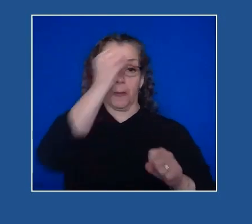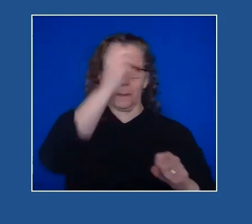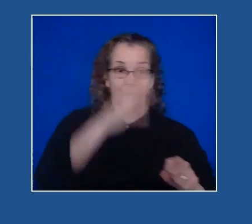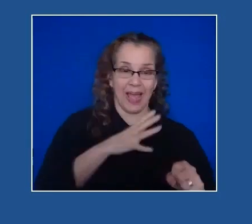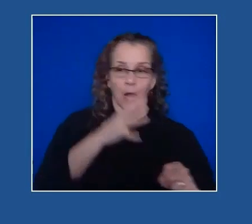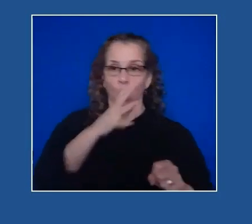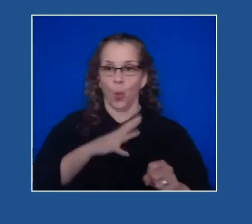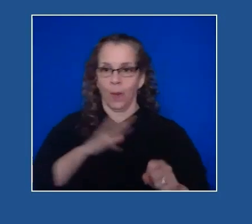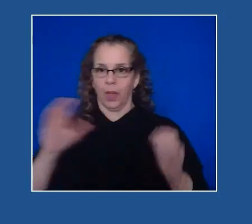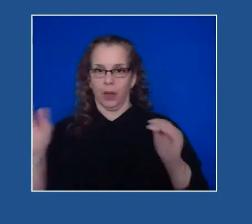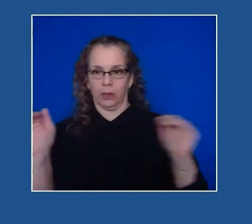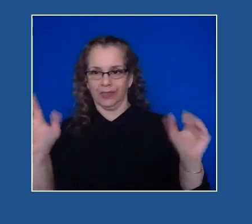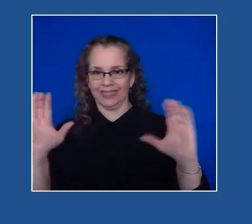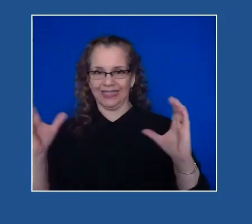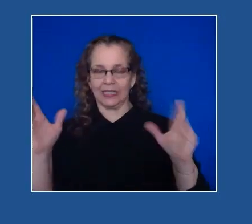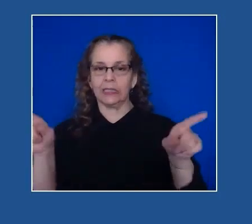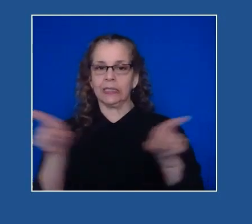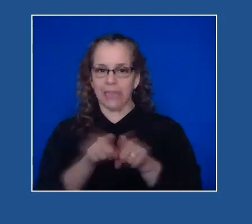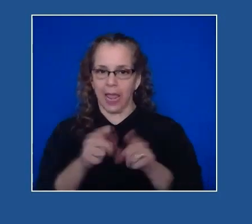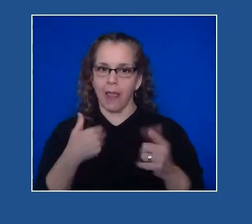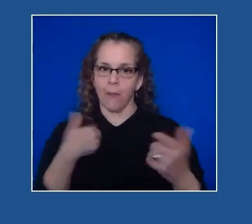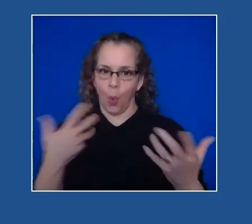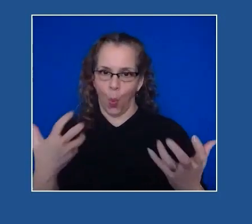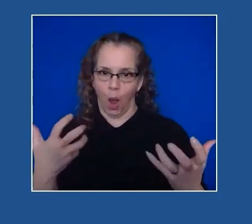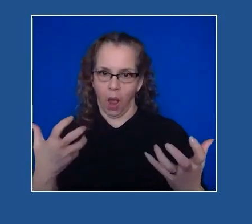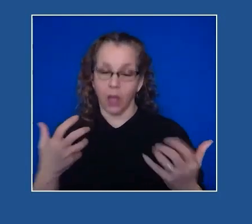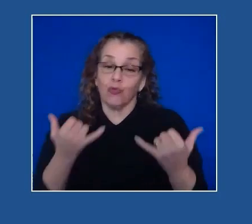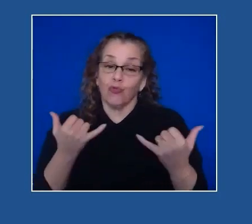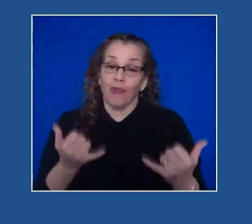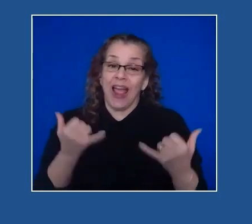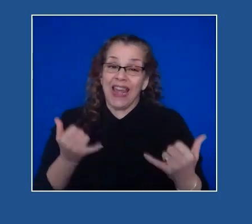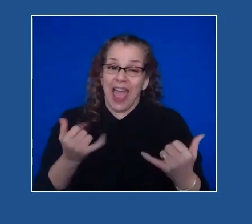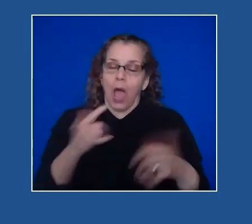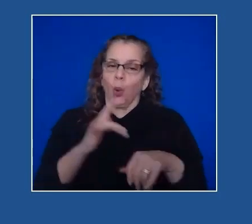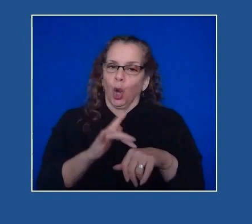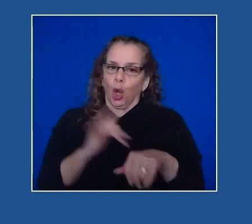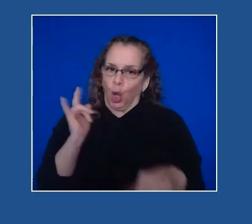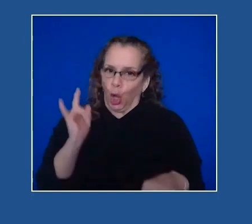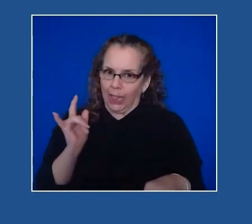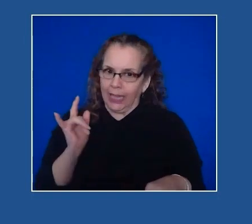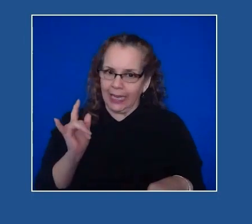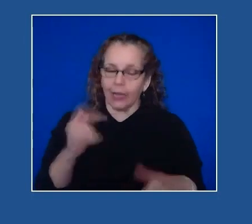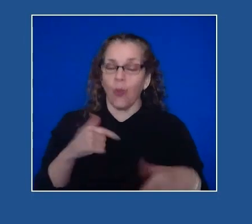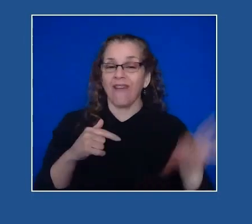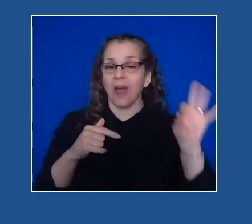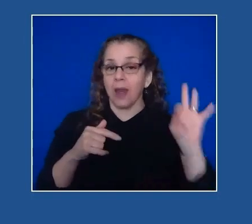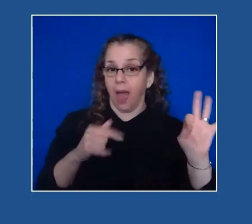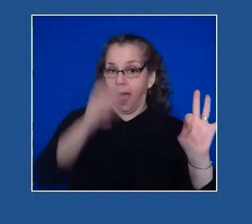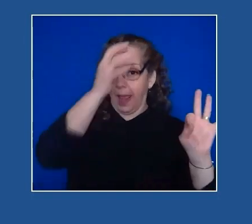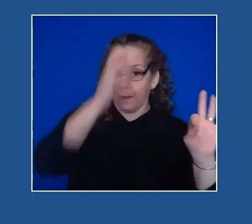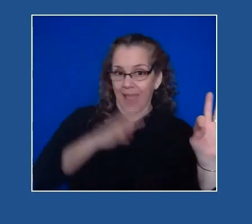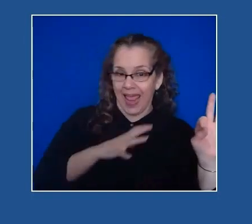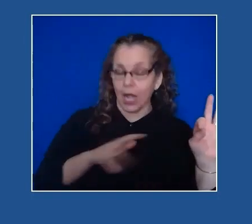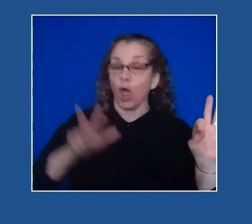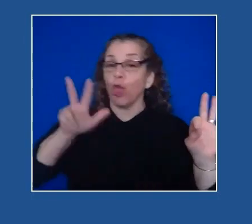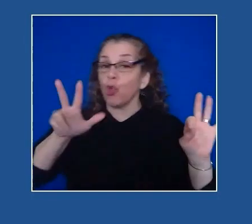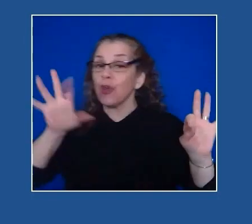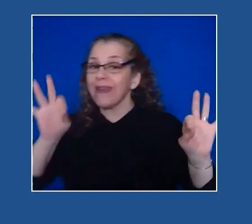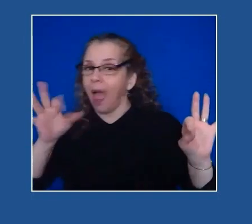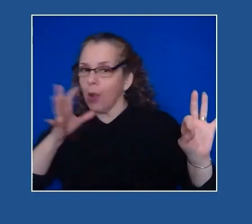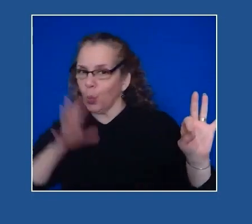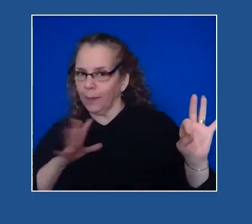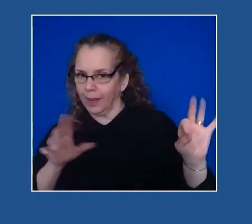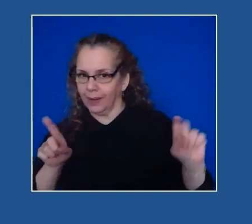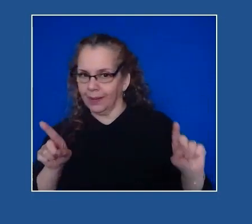that. Currently, I can just present preliminary trends. We have 9 men and 39 women,